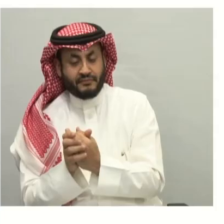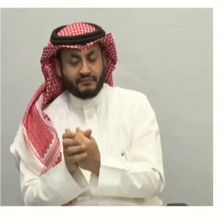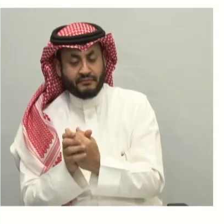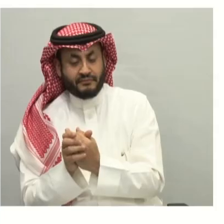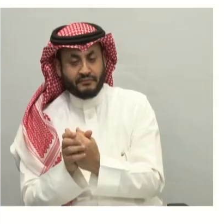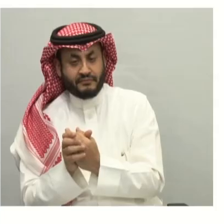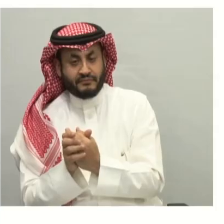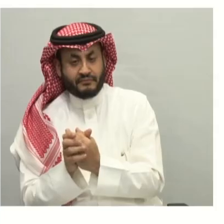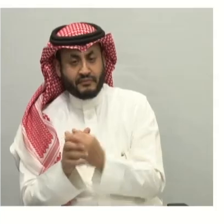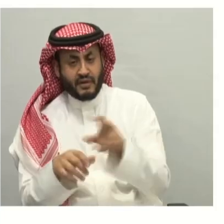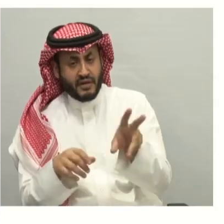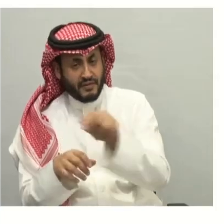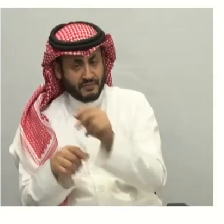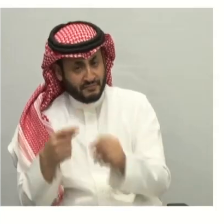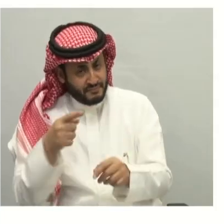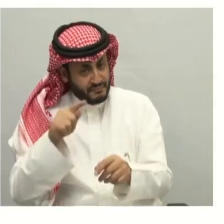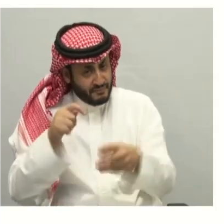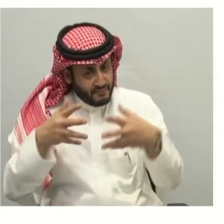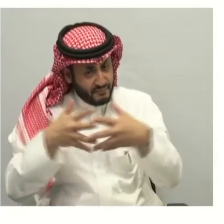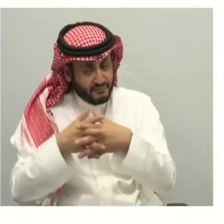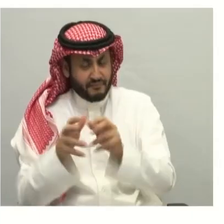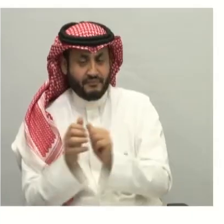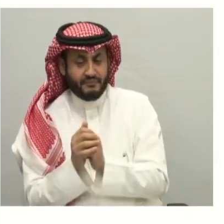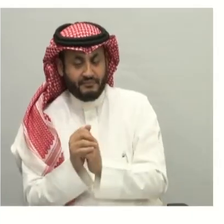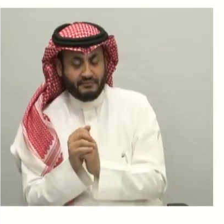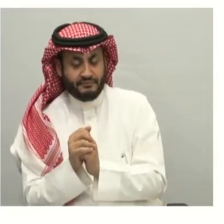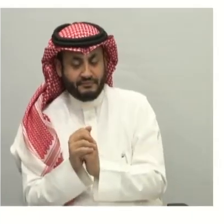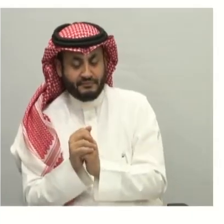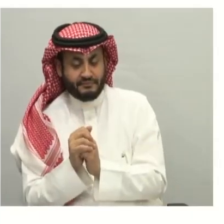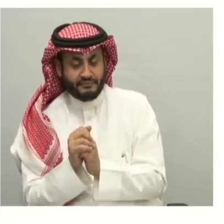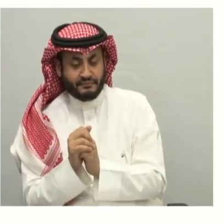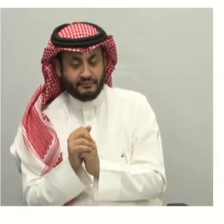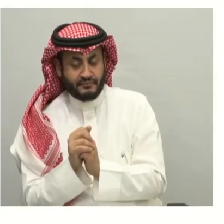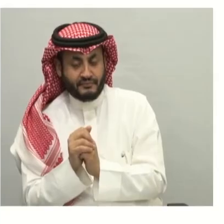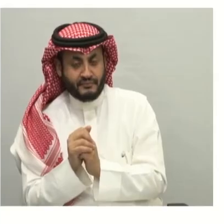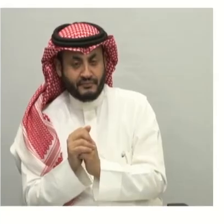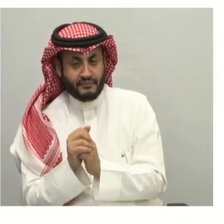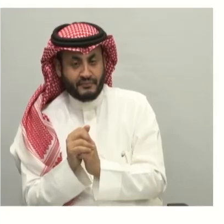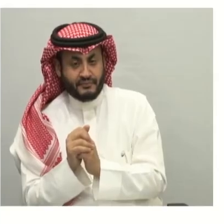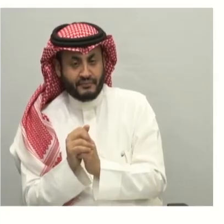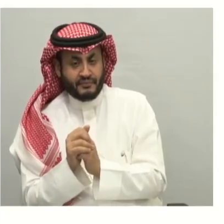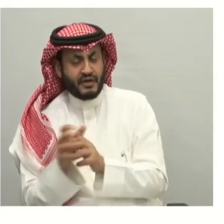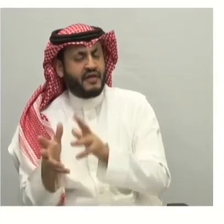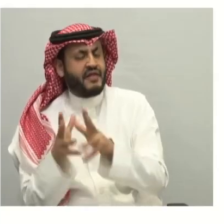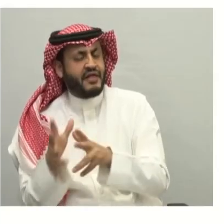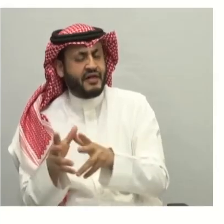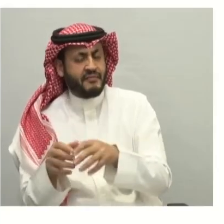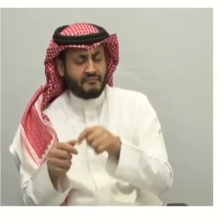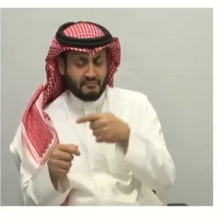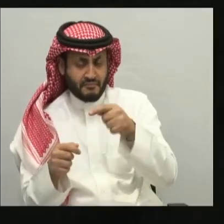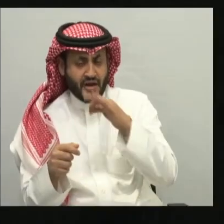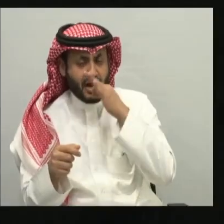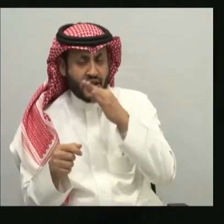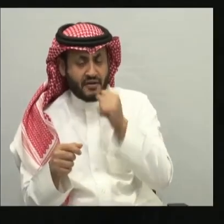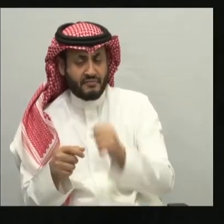jeans. I'm going to wear a sweater and jeans. So this is how can we pronounce